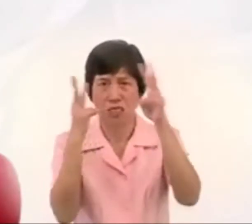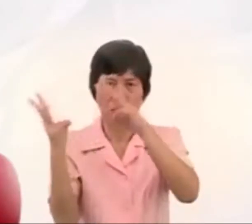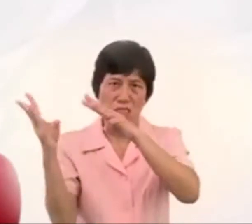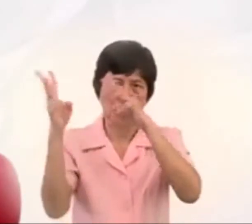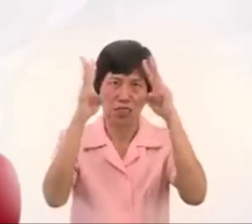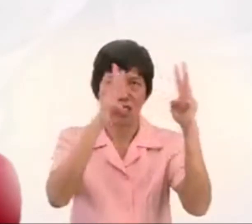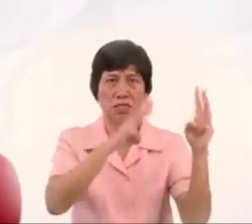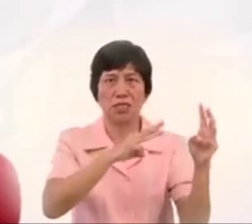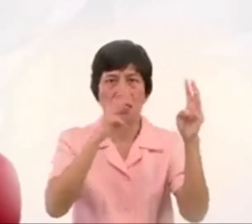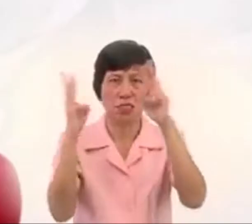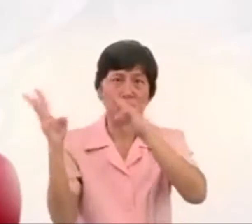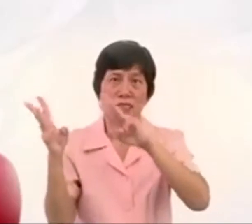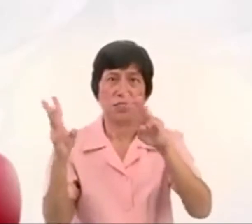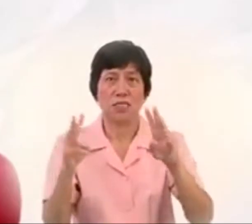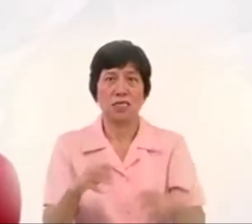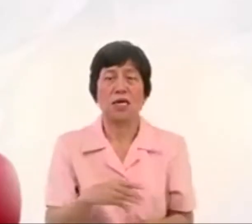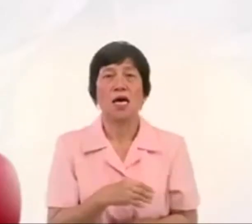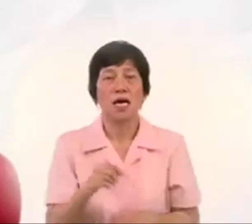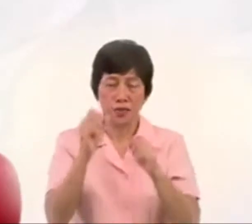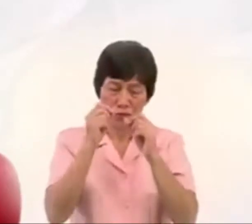And a